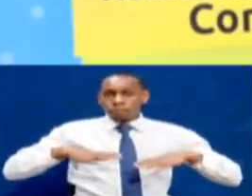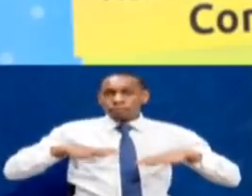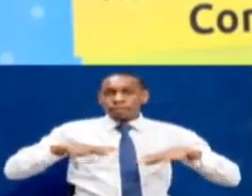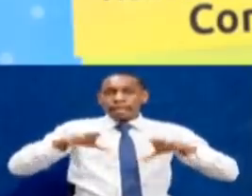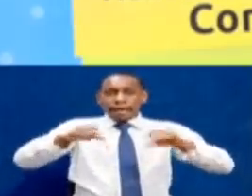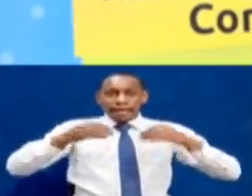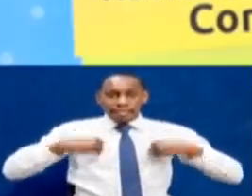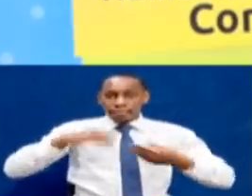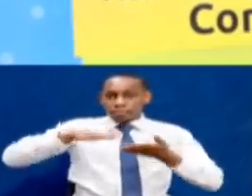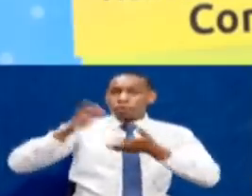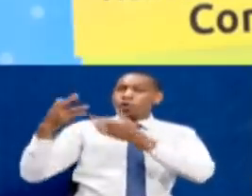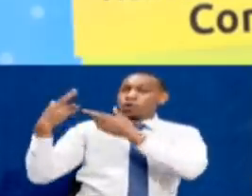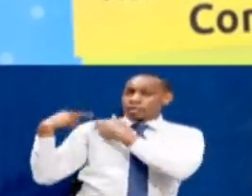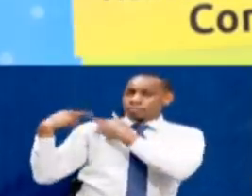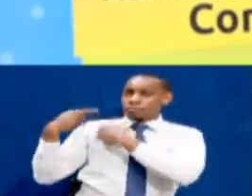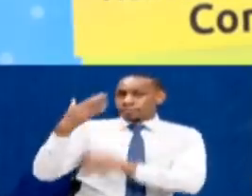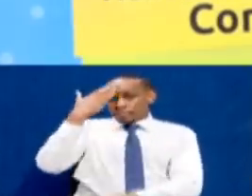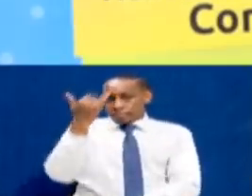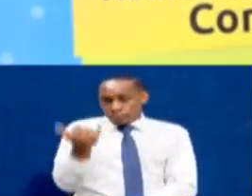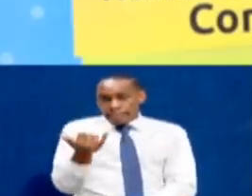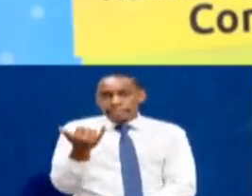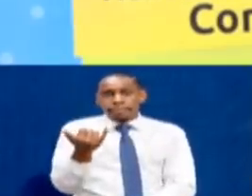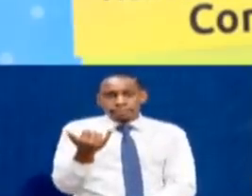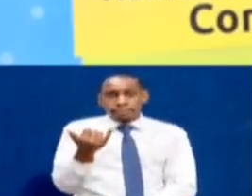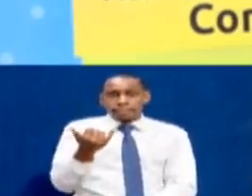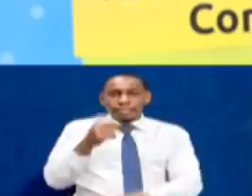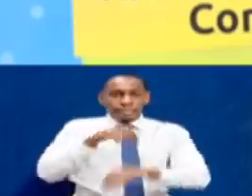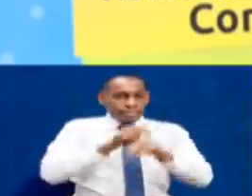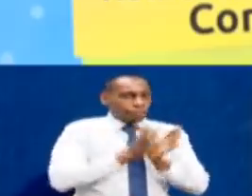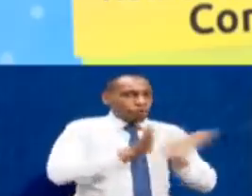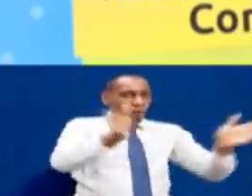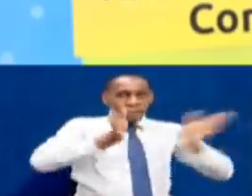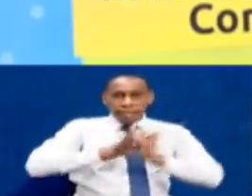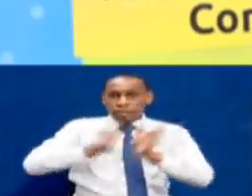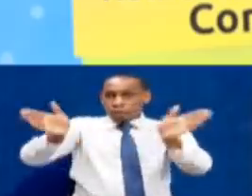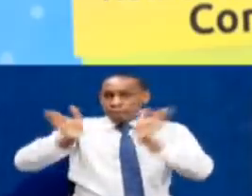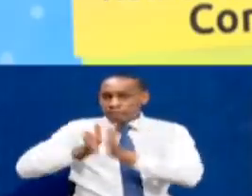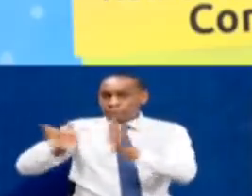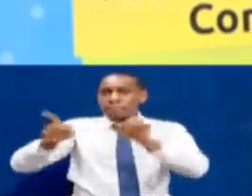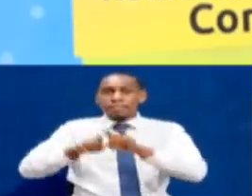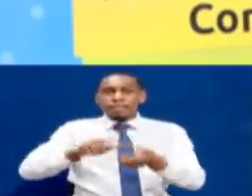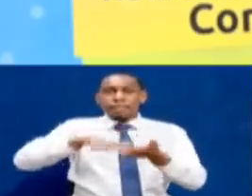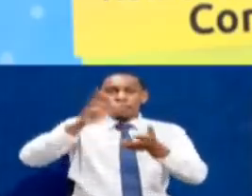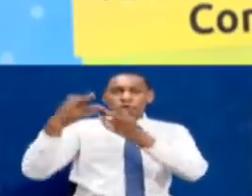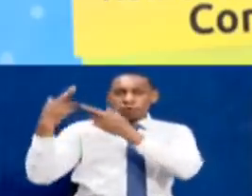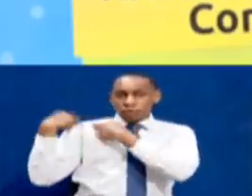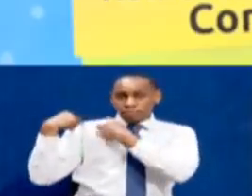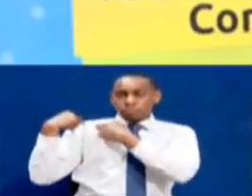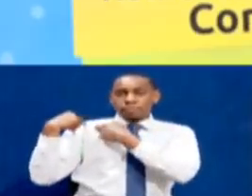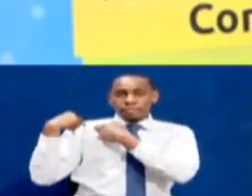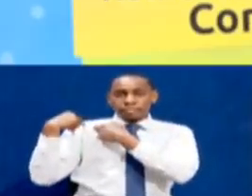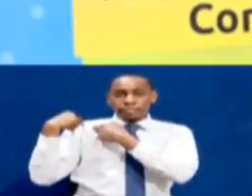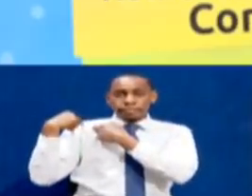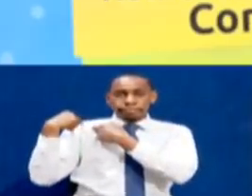more responsibility, because the more we open up, the more responsibility is given